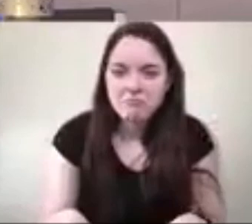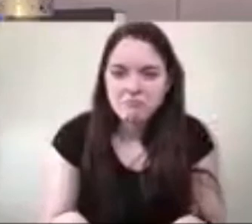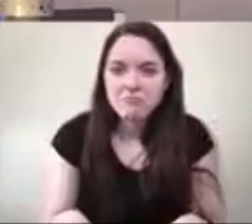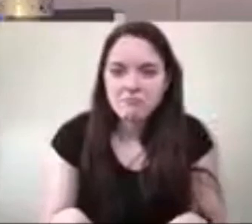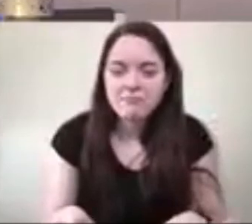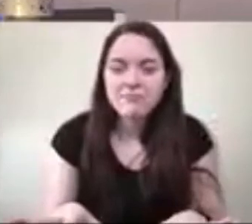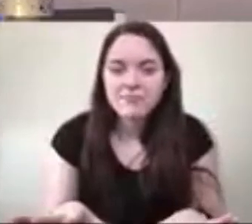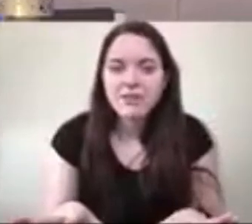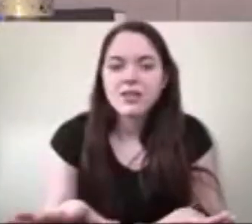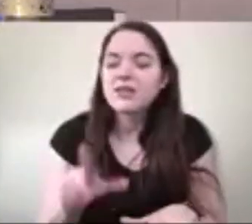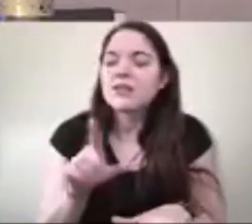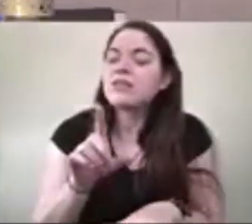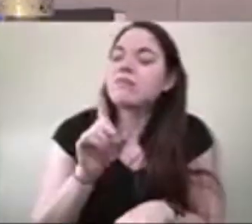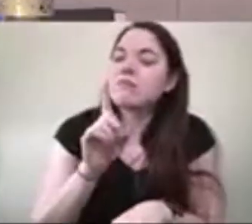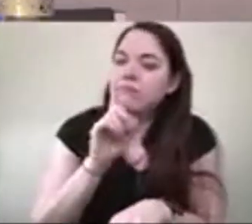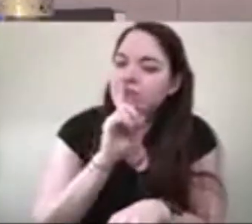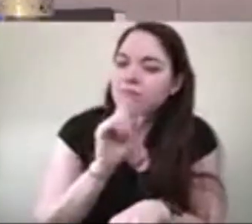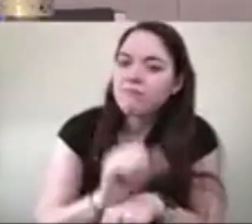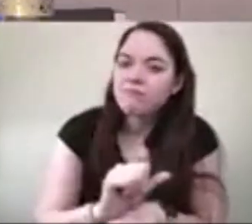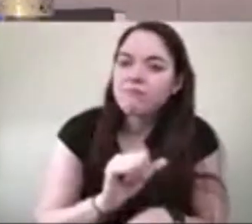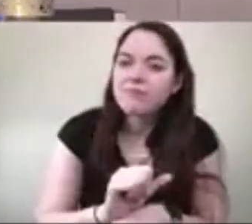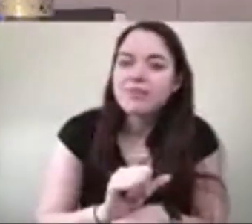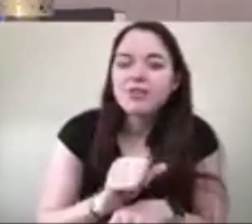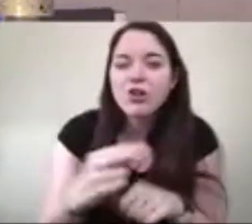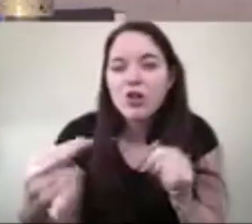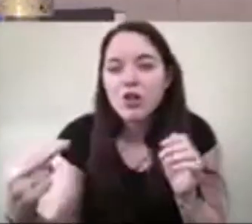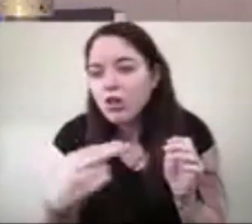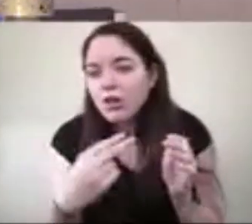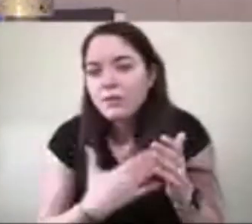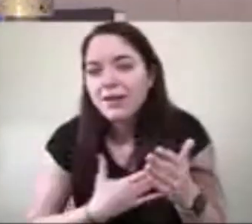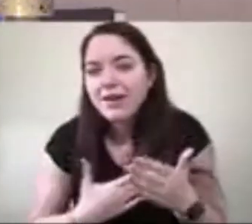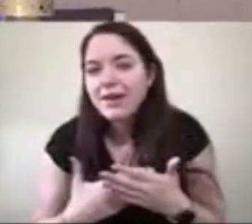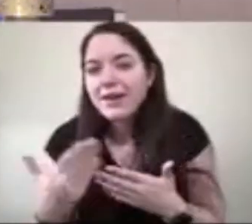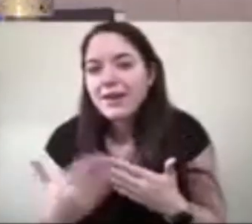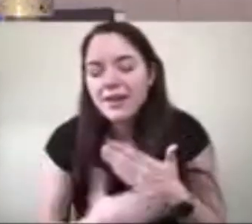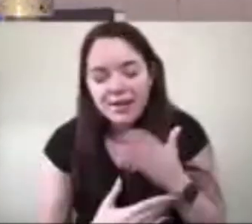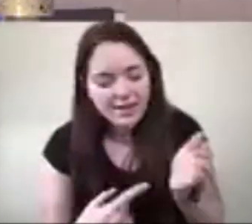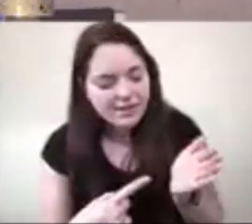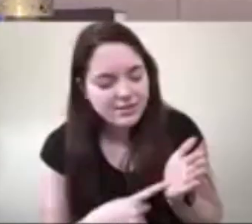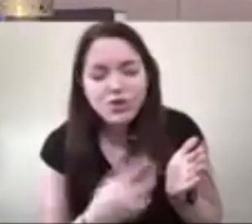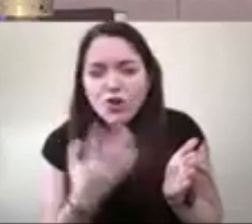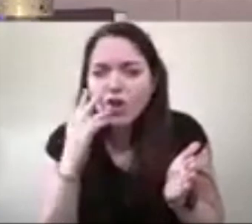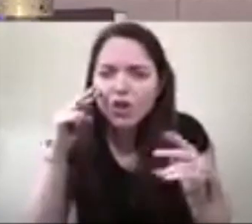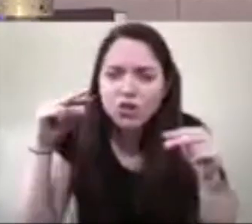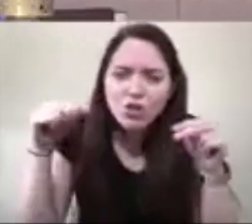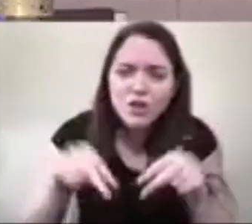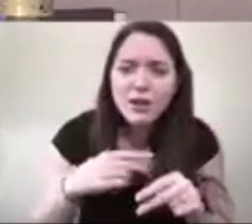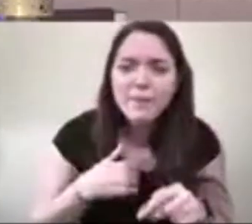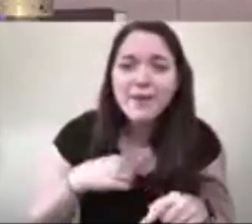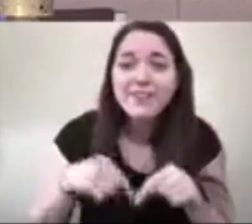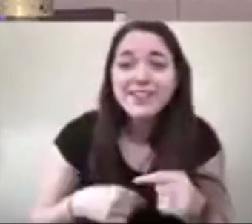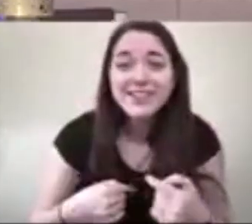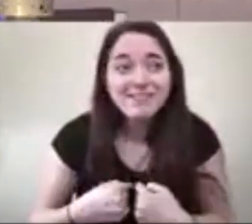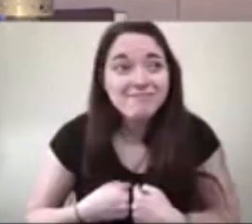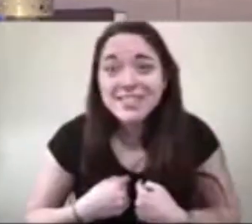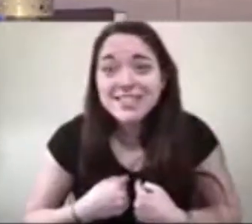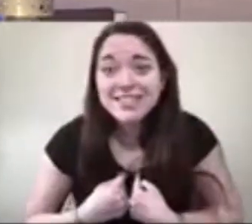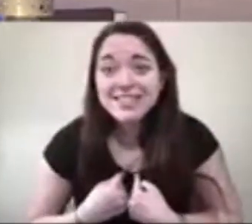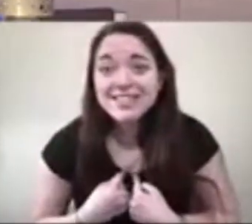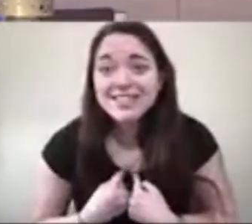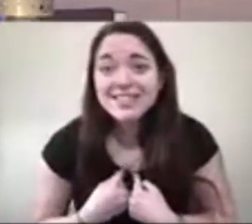reality when Jesus says, "Look at my hands and my feet. It is I.